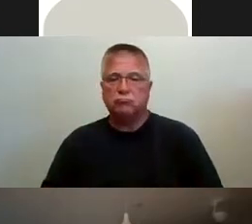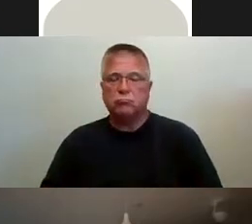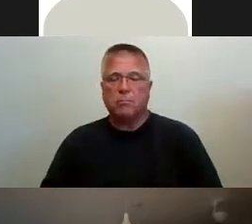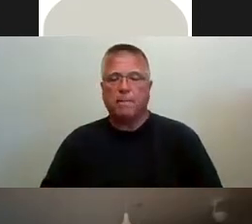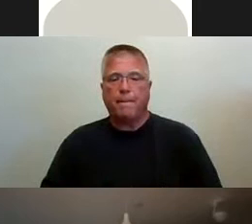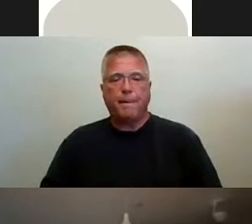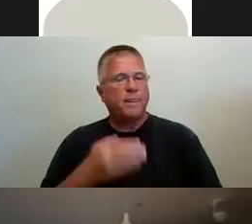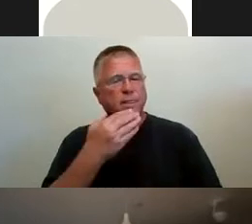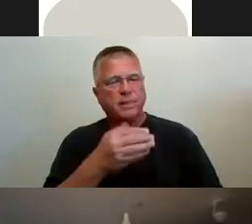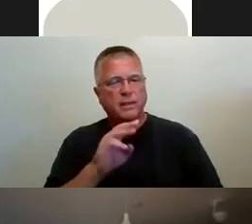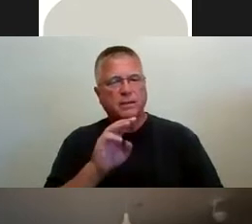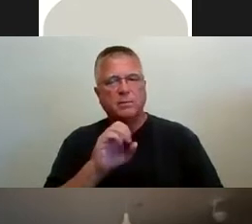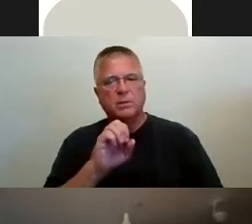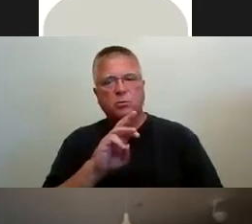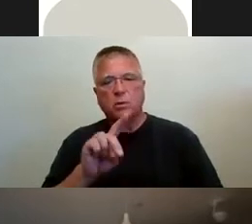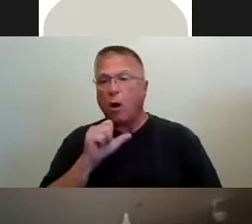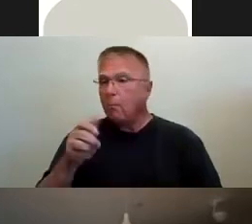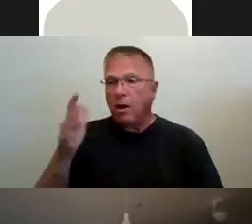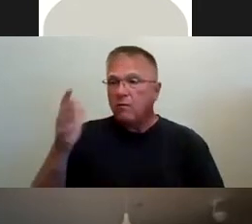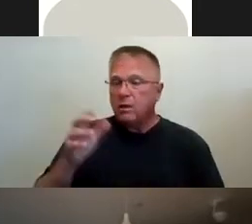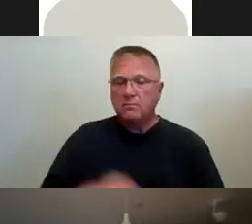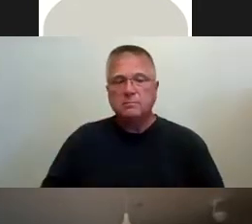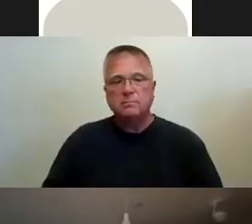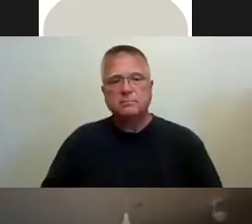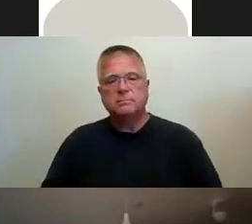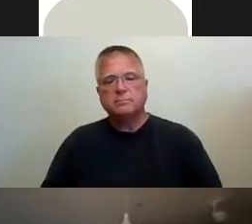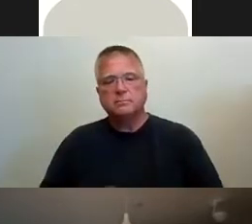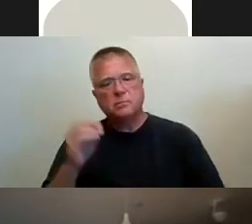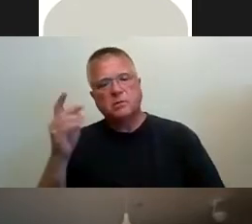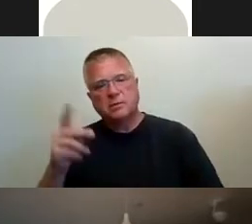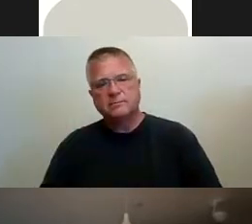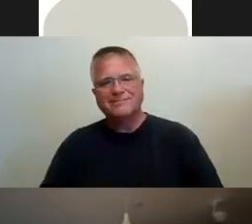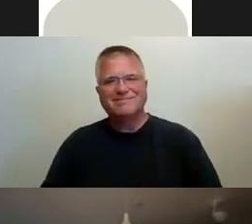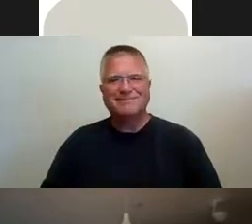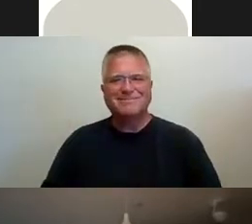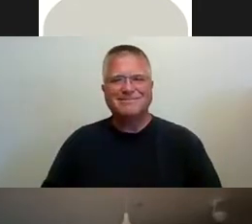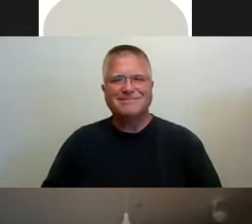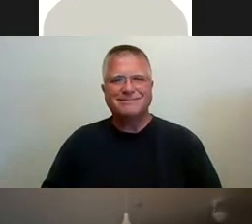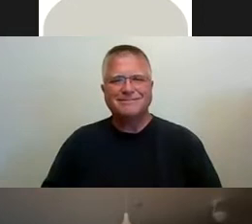Thank you, Ms. Lloyd. That was. Well, I'm not done, please. Oh, okay, sorry. Please.